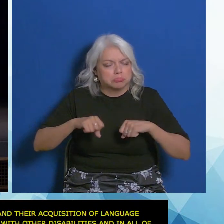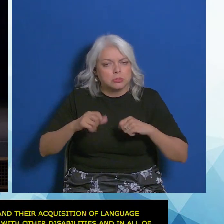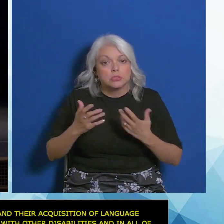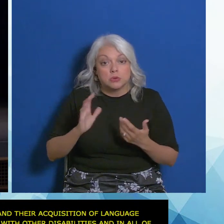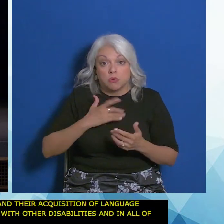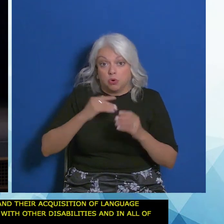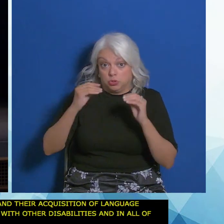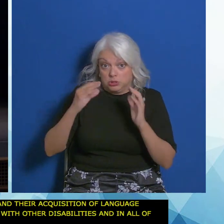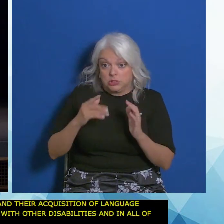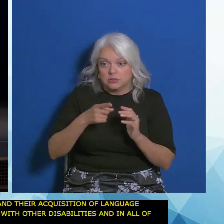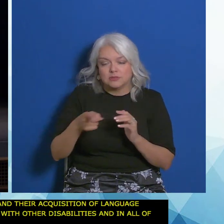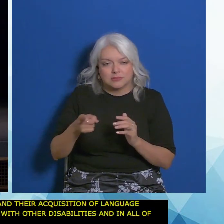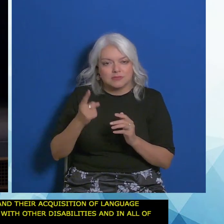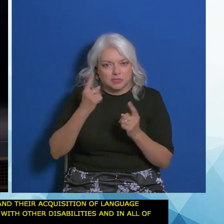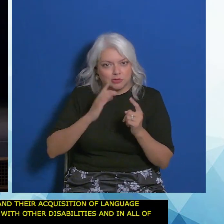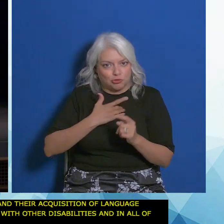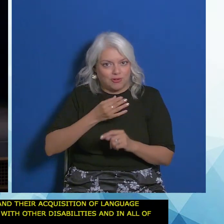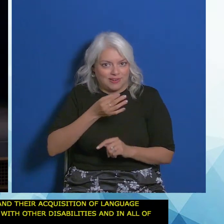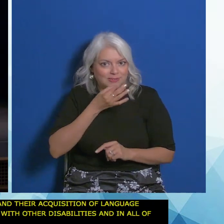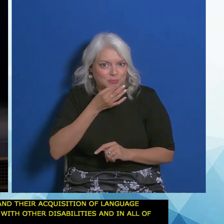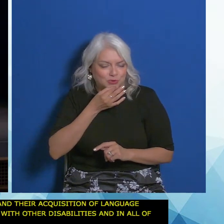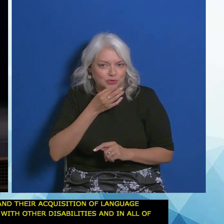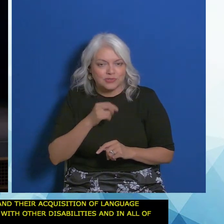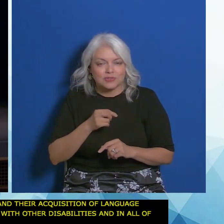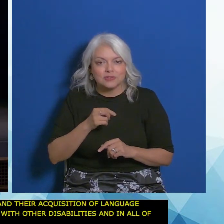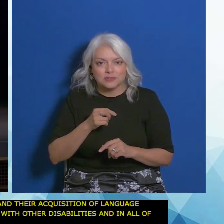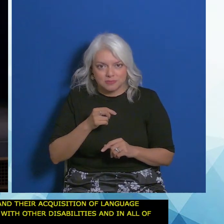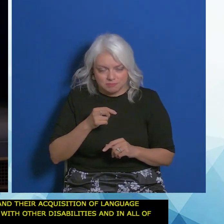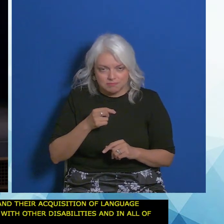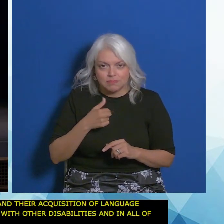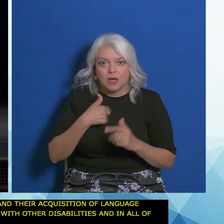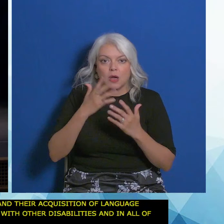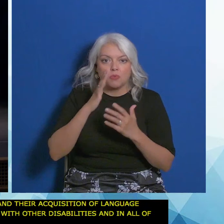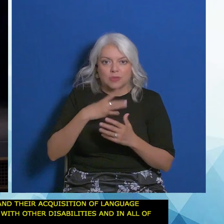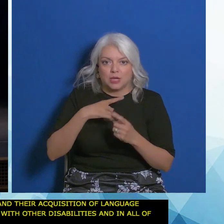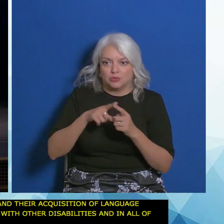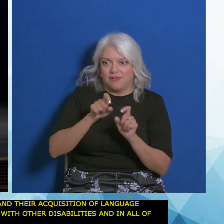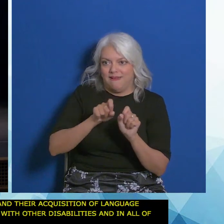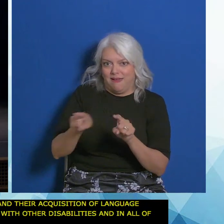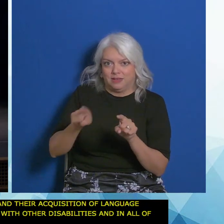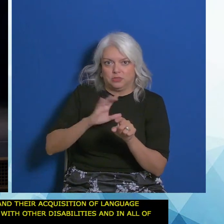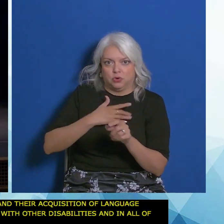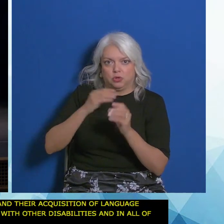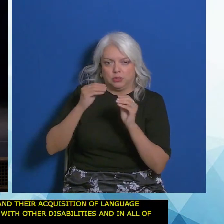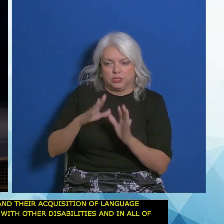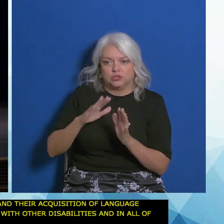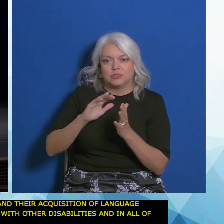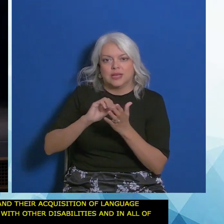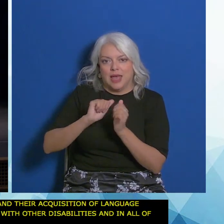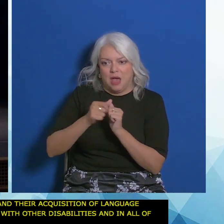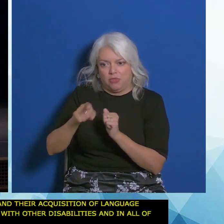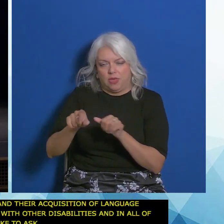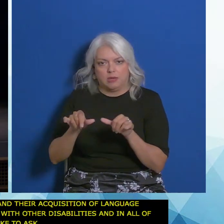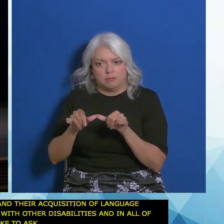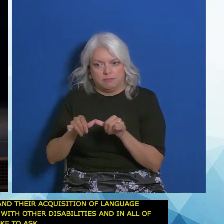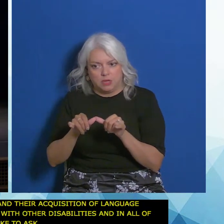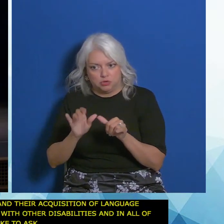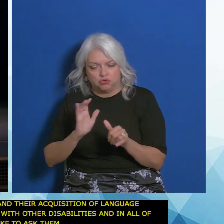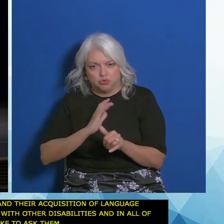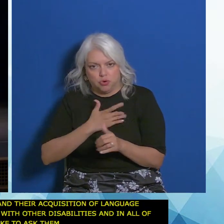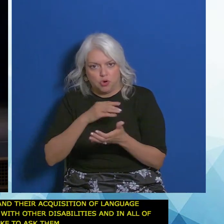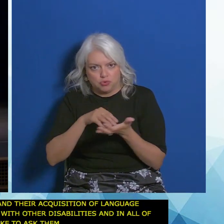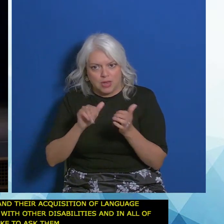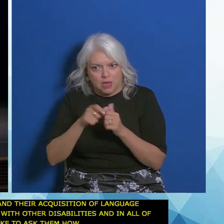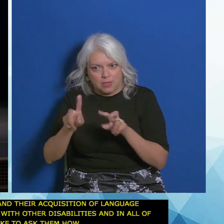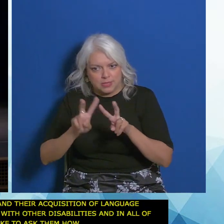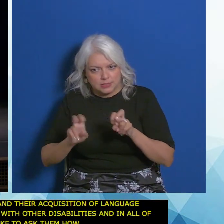our teachers are our experts. I would like to ask them how they measure our students and assess our